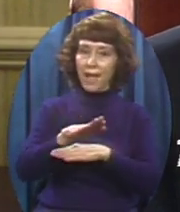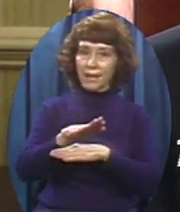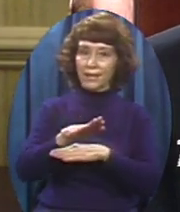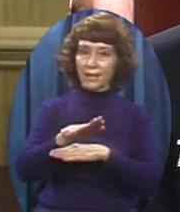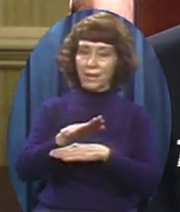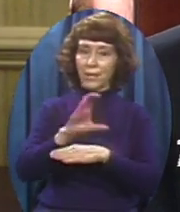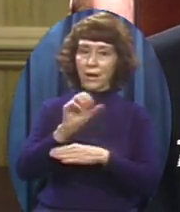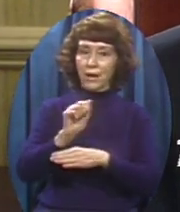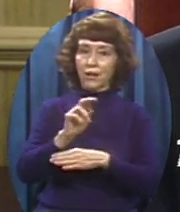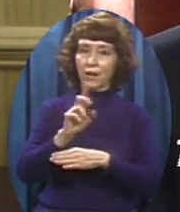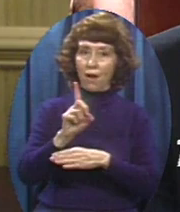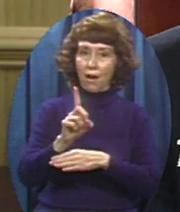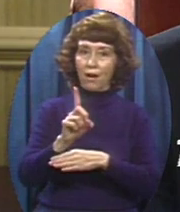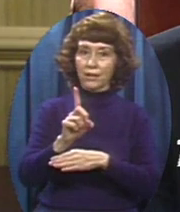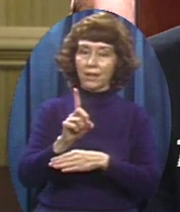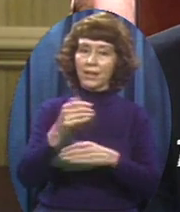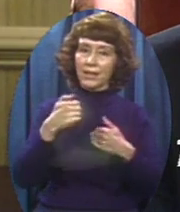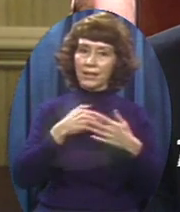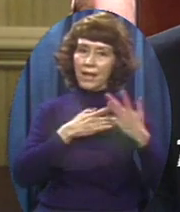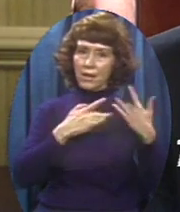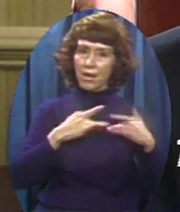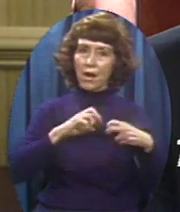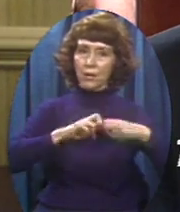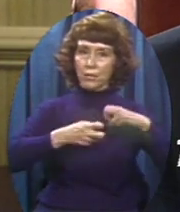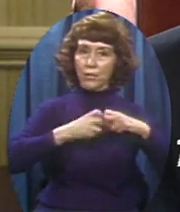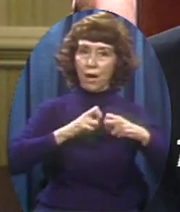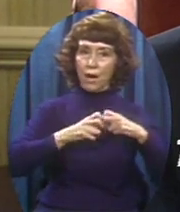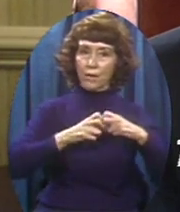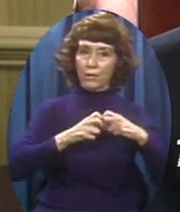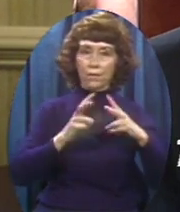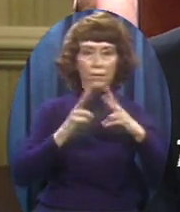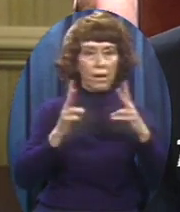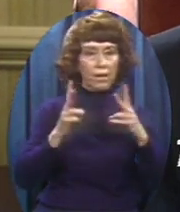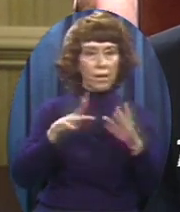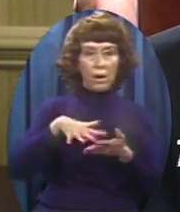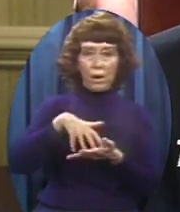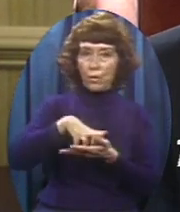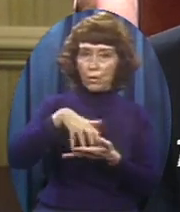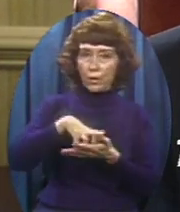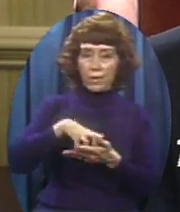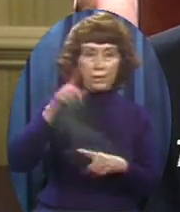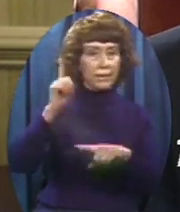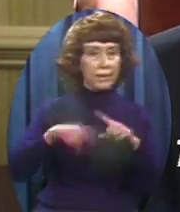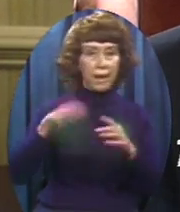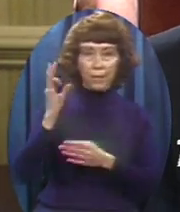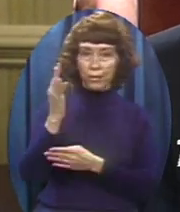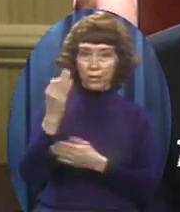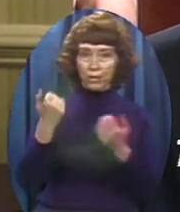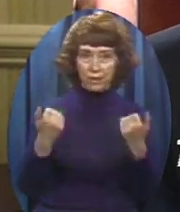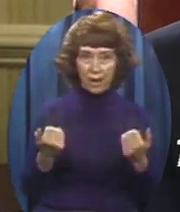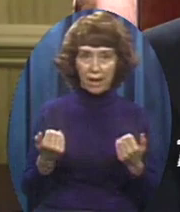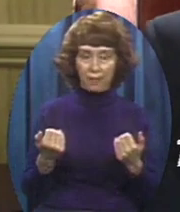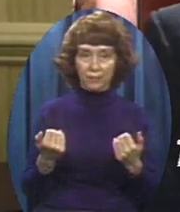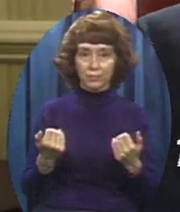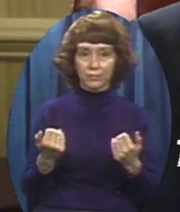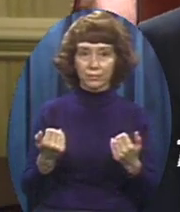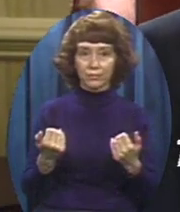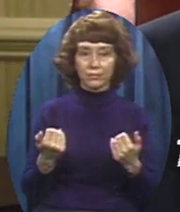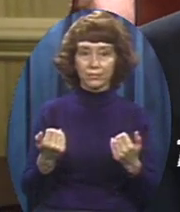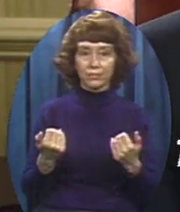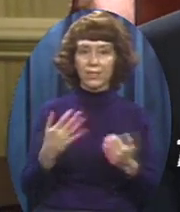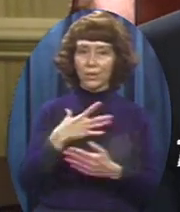him. He's had some heart difficulties. He's very weak, unable to preach. He would appreciate a note from you.